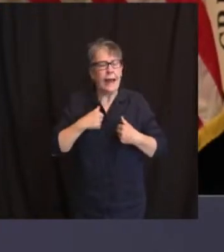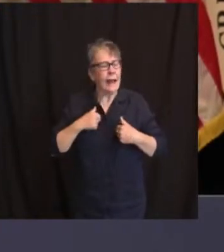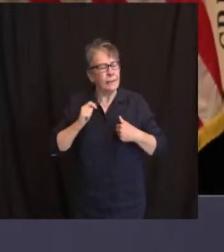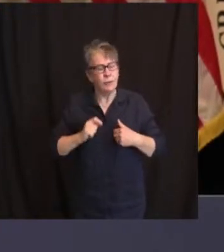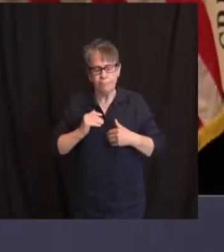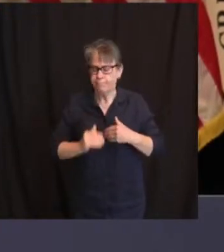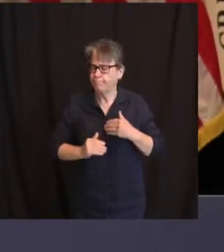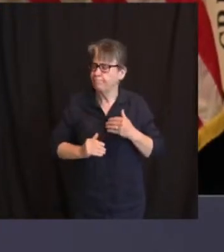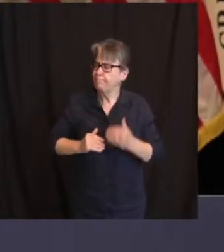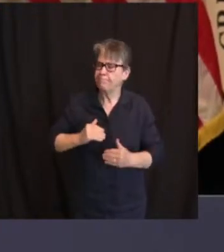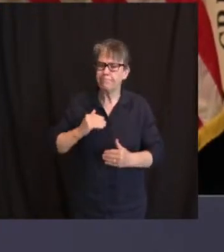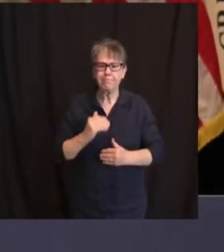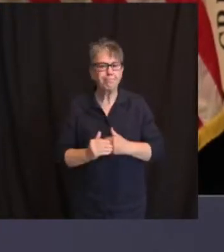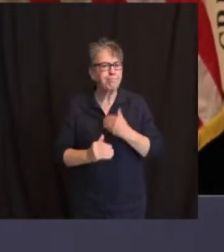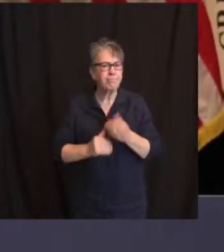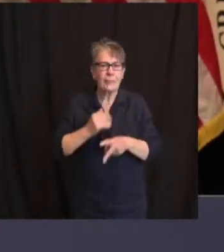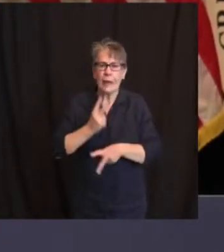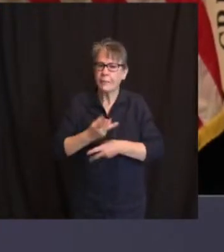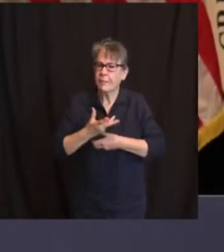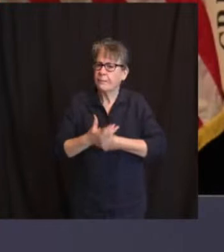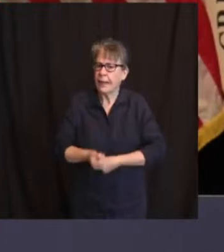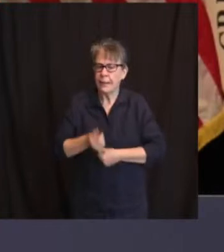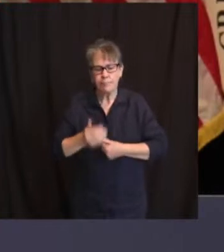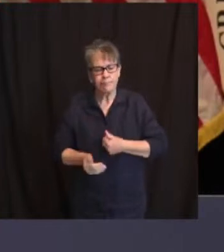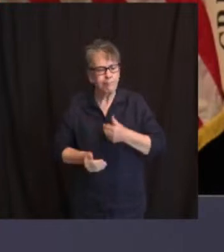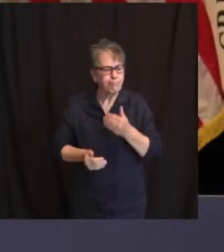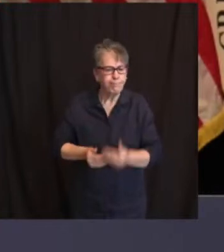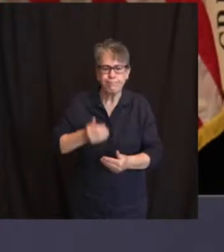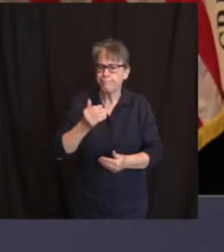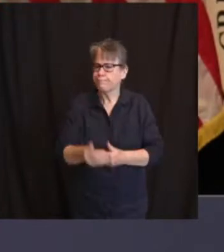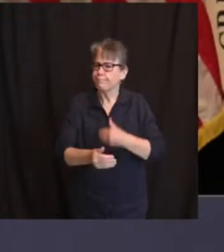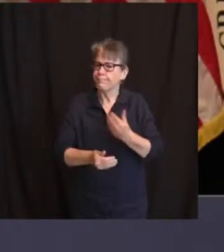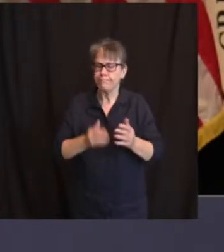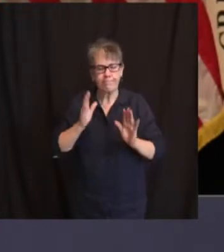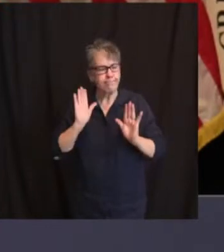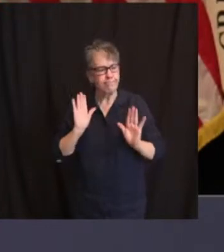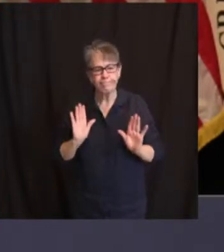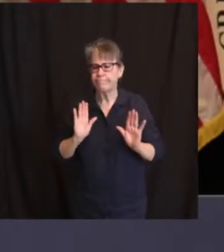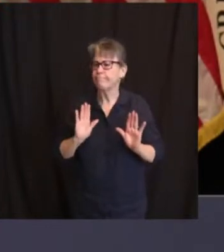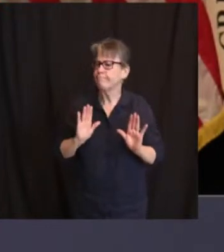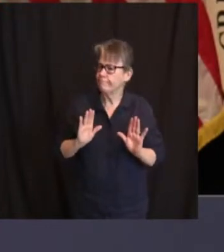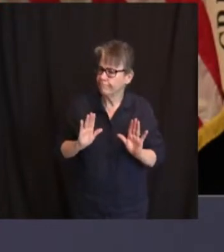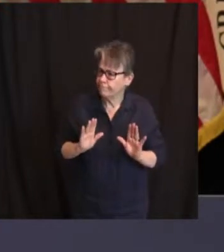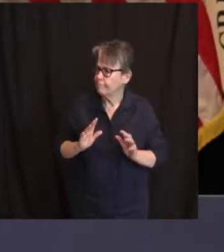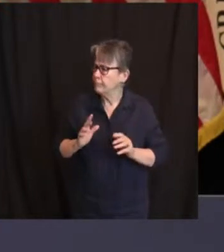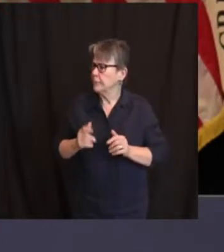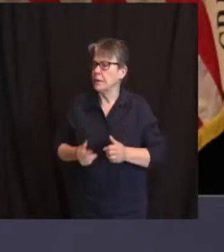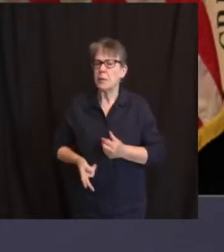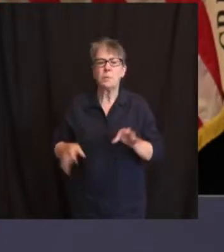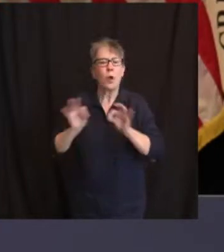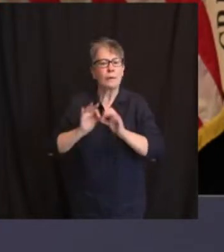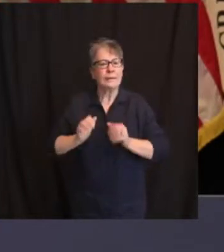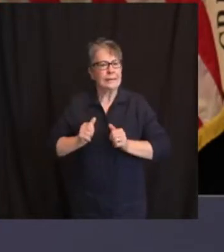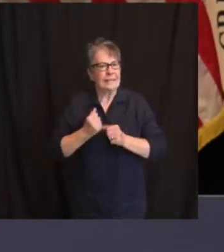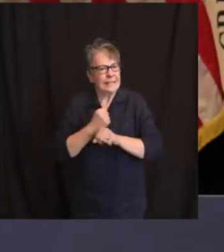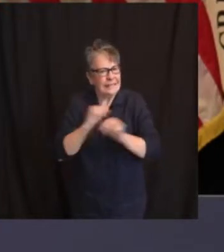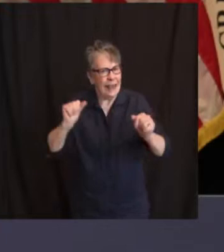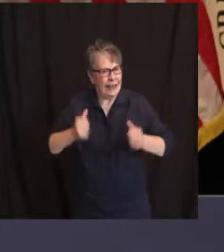and responsibly get the state back up on its feet as fast as we can. But I appreciate your asking. Sir, how are you doing?